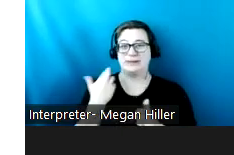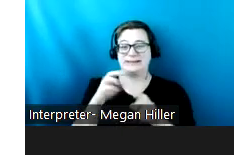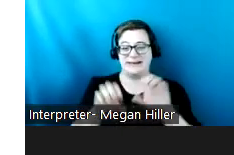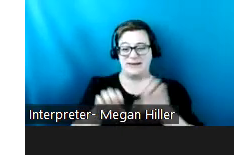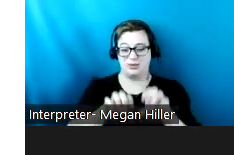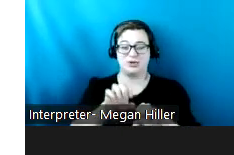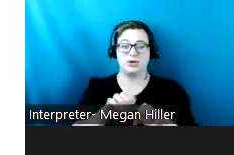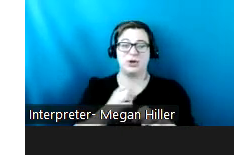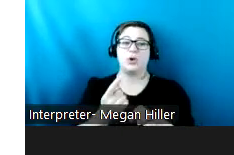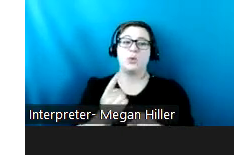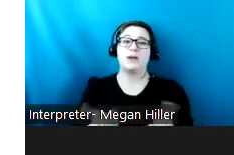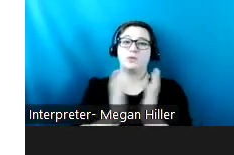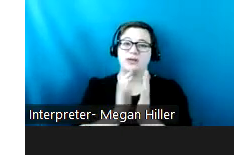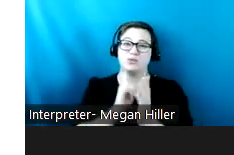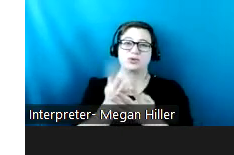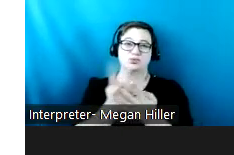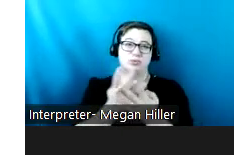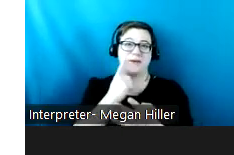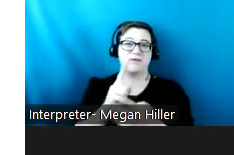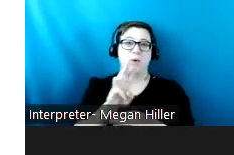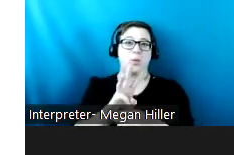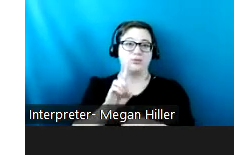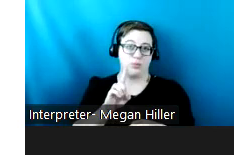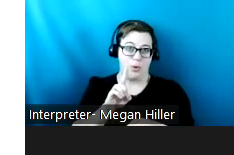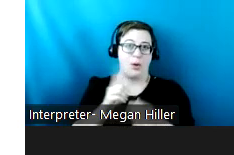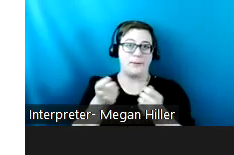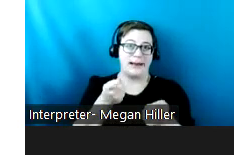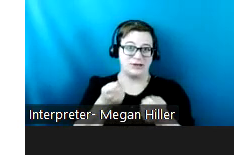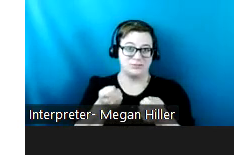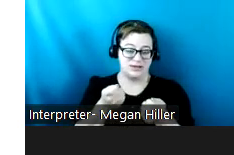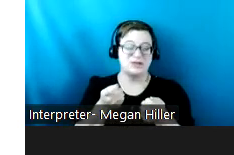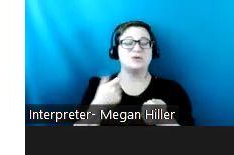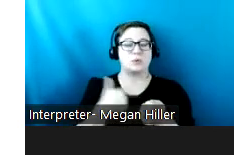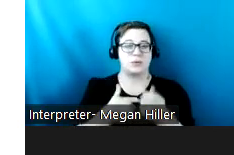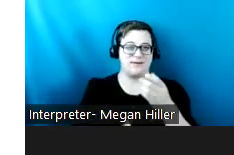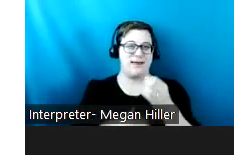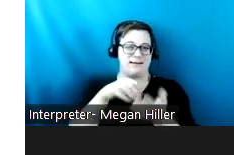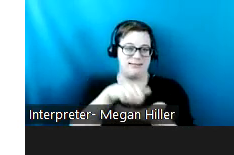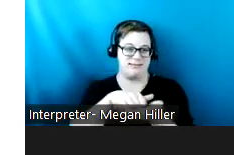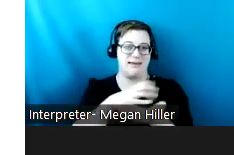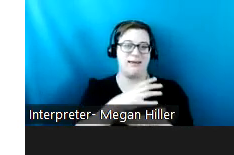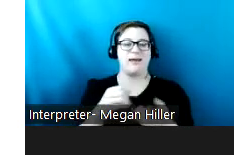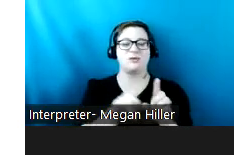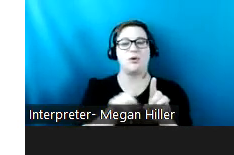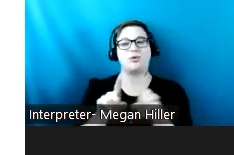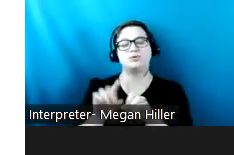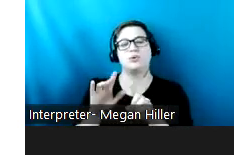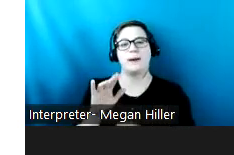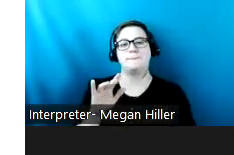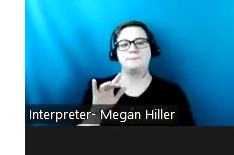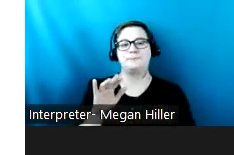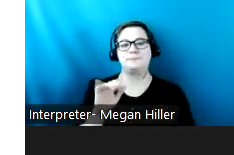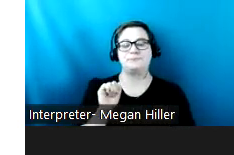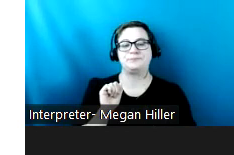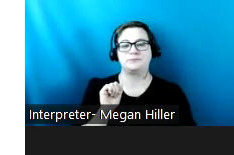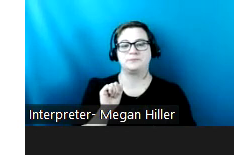include screening for withdrawal management. And so we have added that in. And then also there